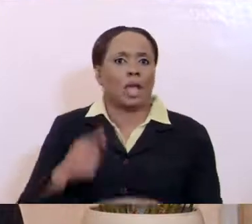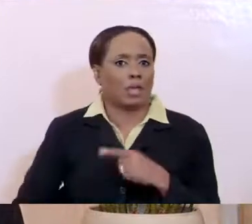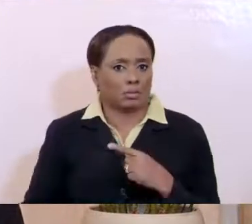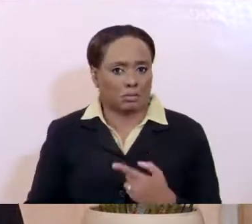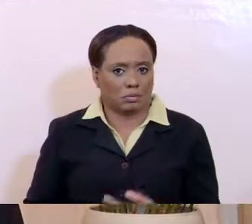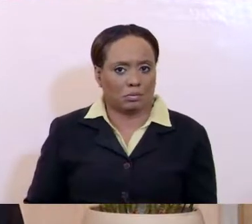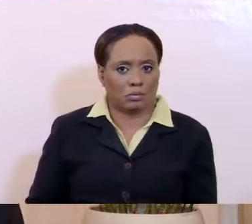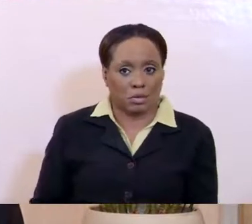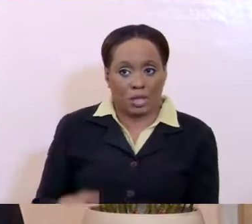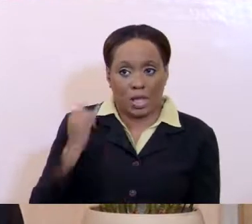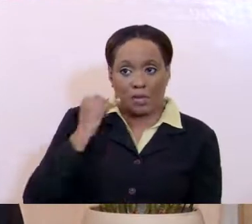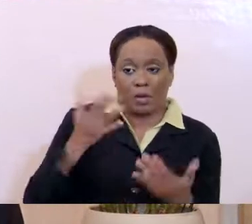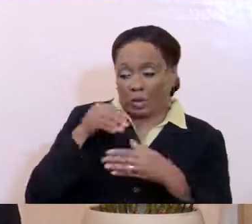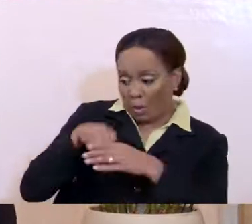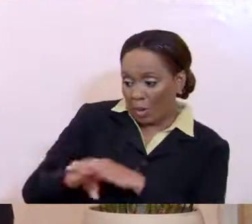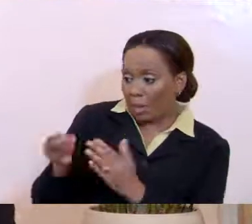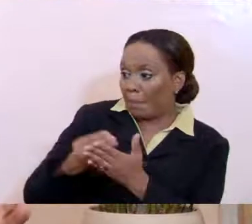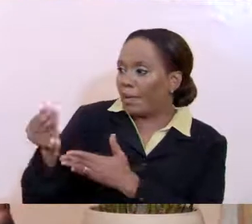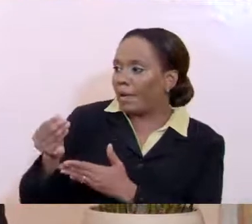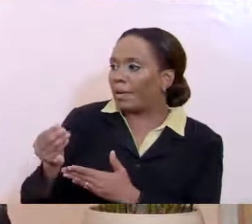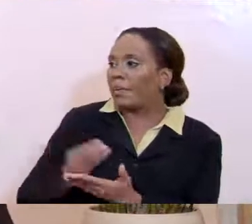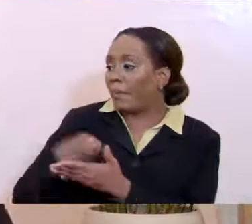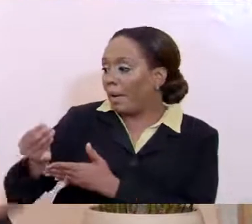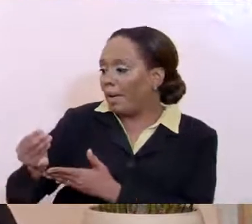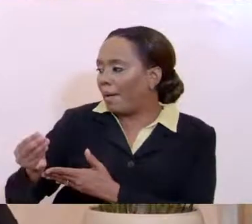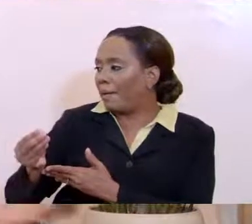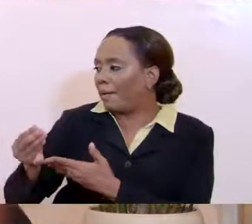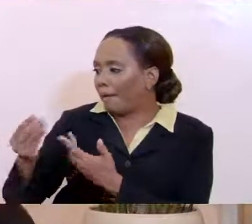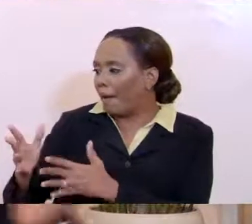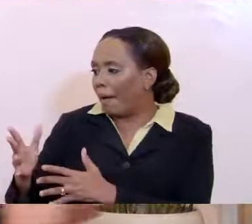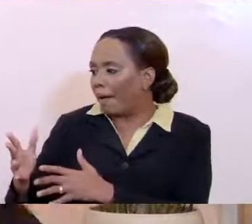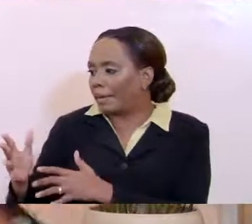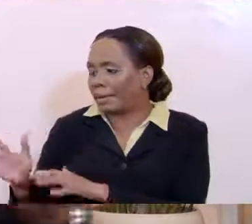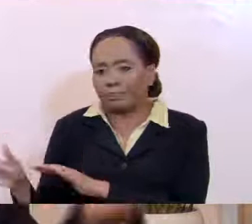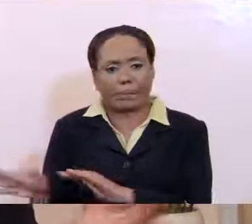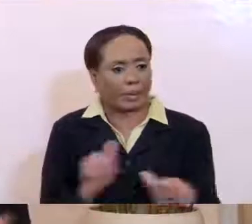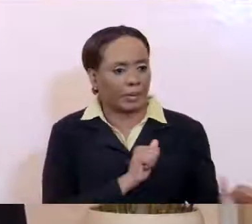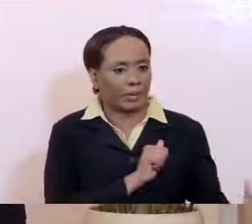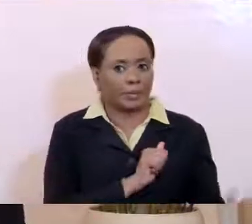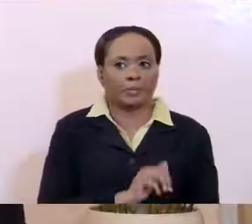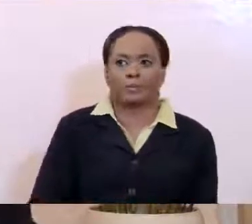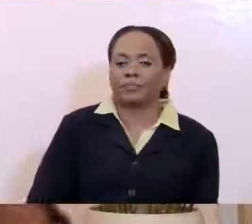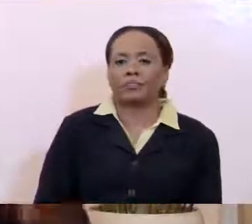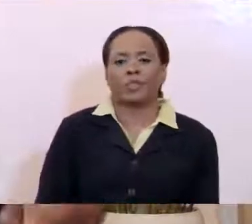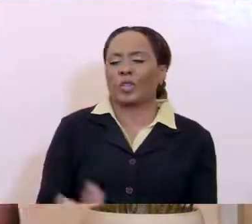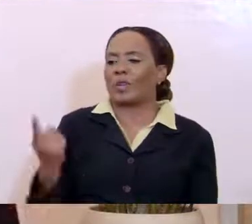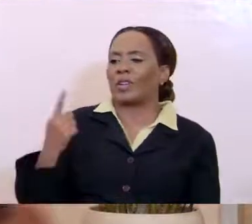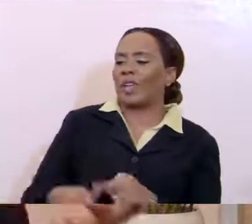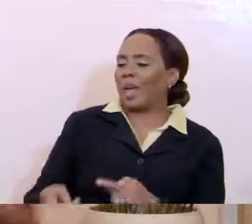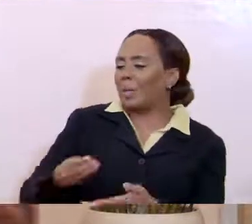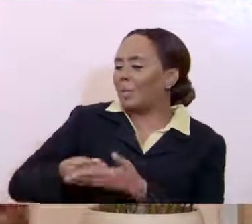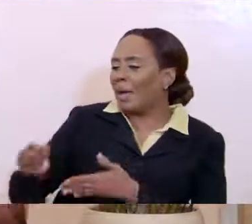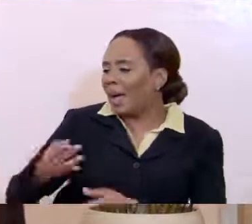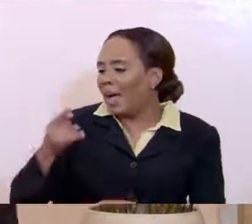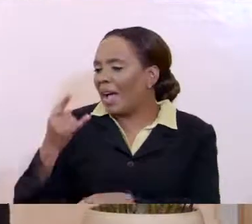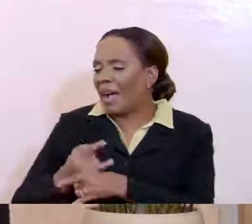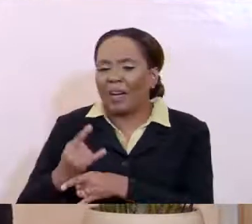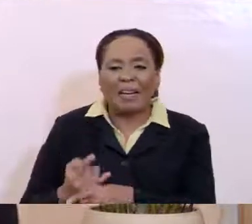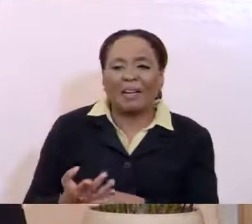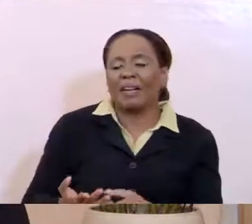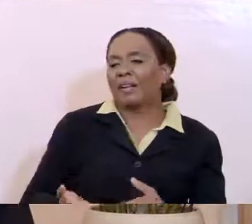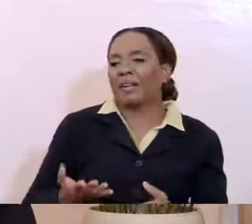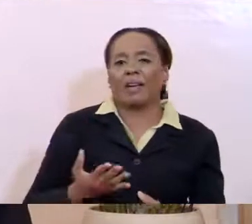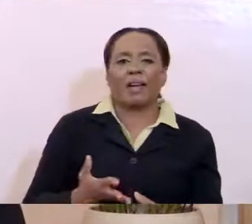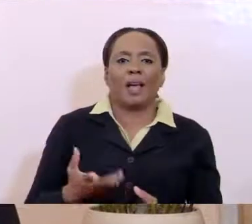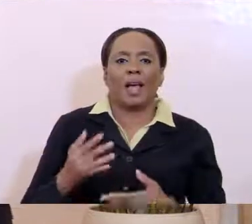unfortunately, you will simply not be able to have the game of dominoes and cards and so on that we so